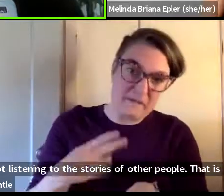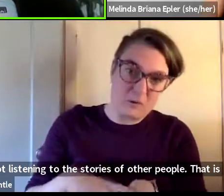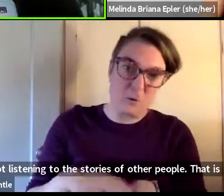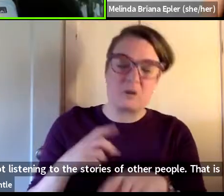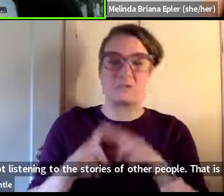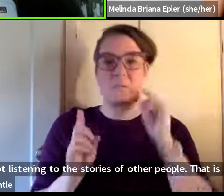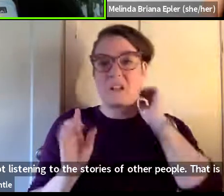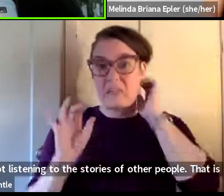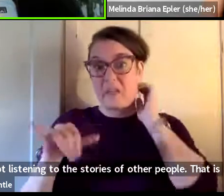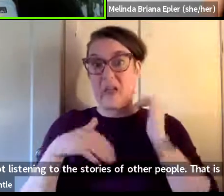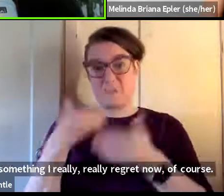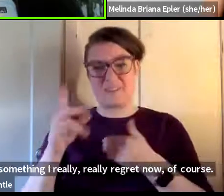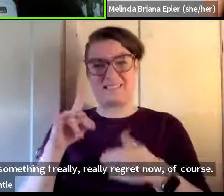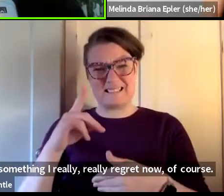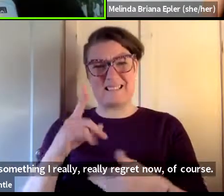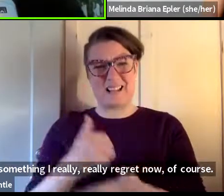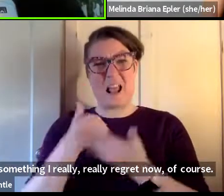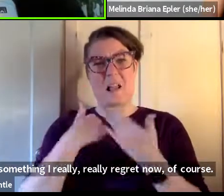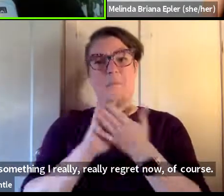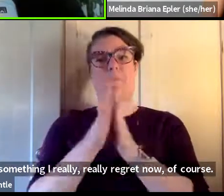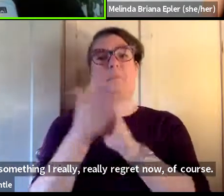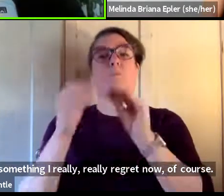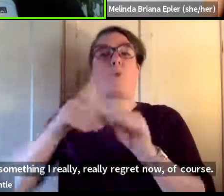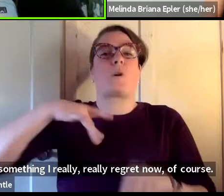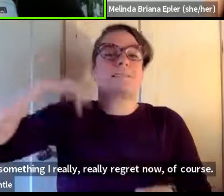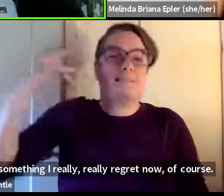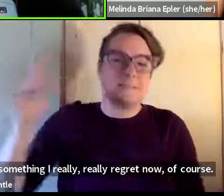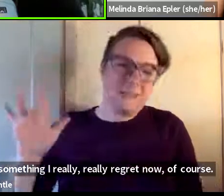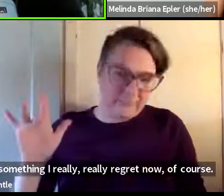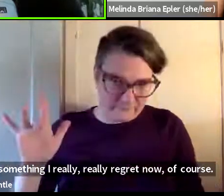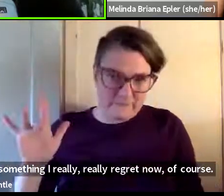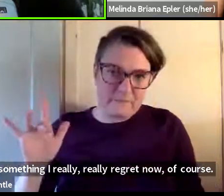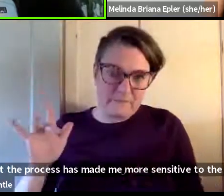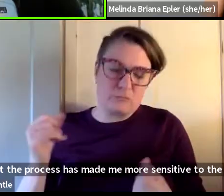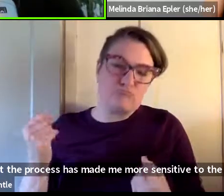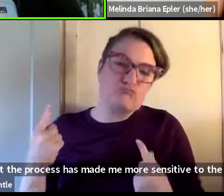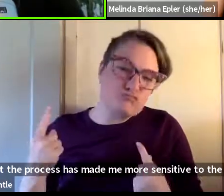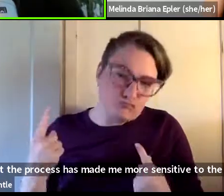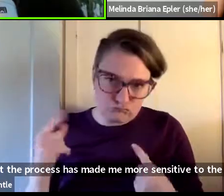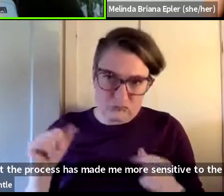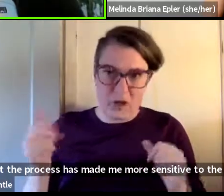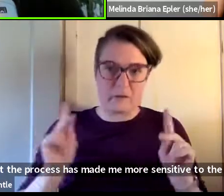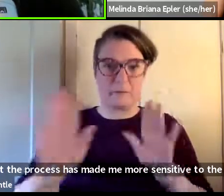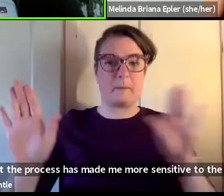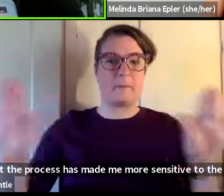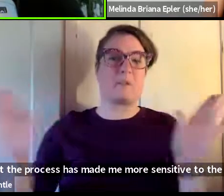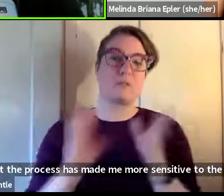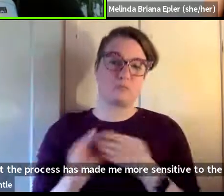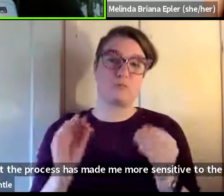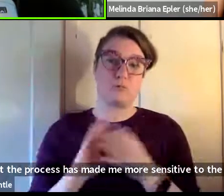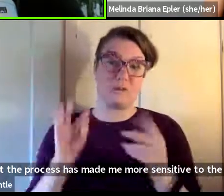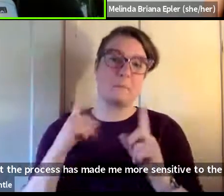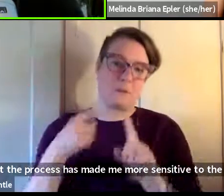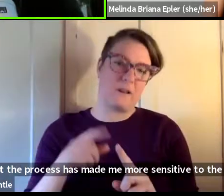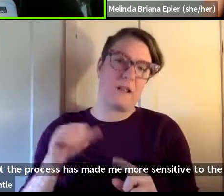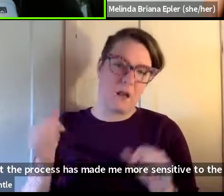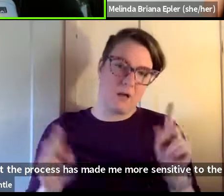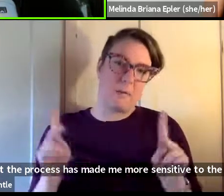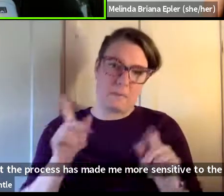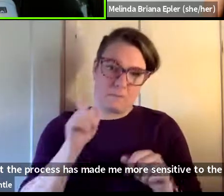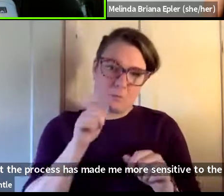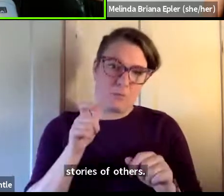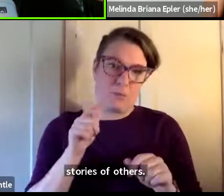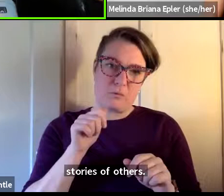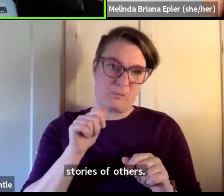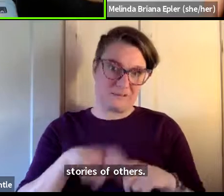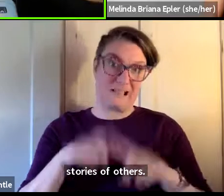process has made me more sensitive to the stories of others, other people, particularly other people who are not